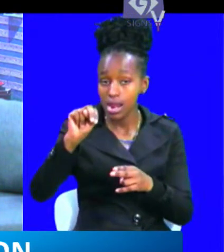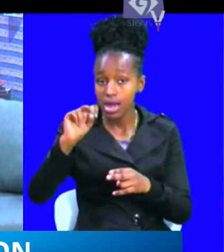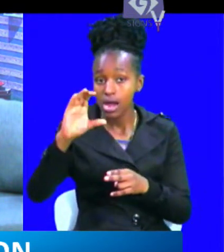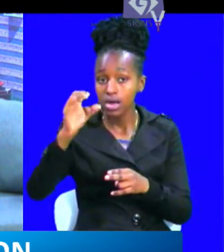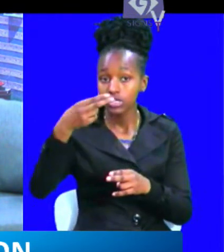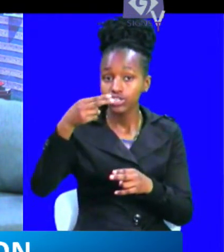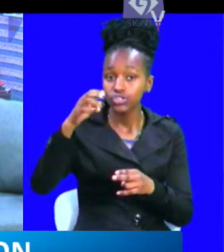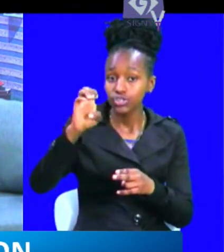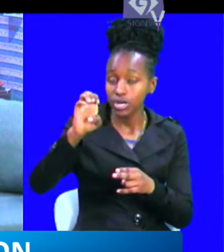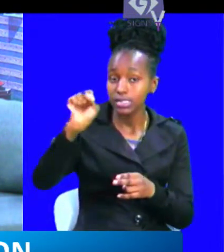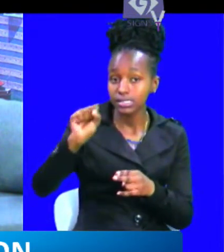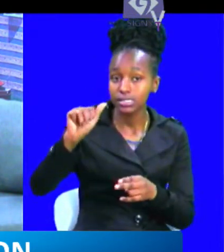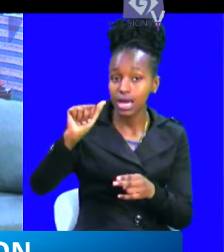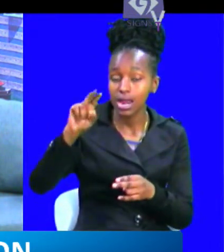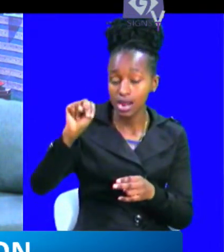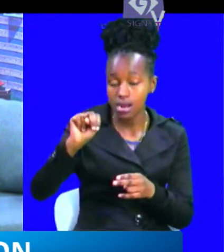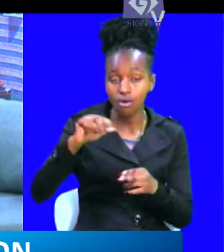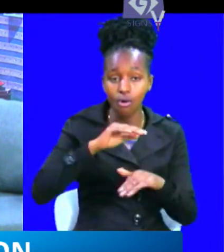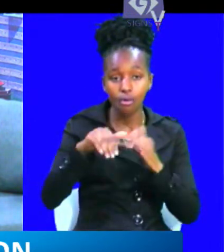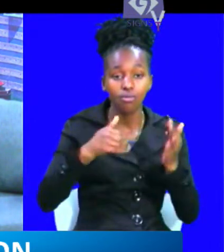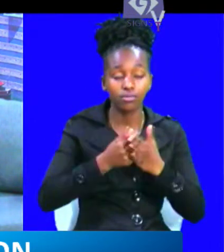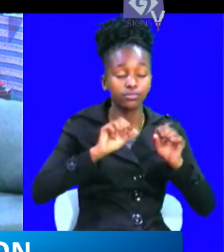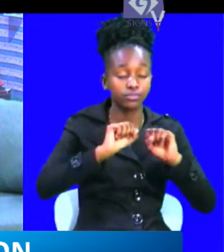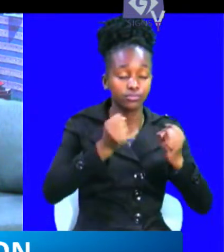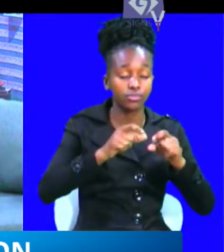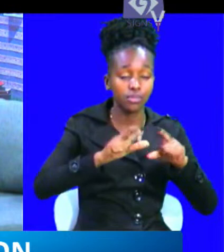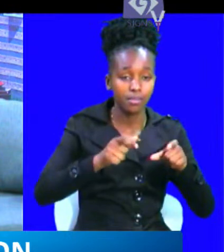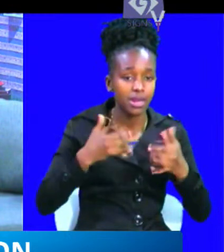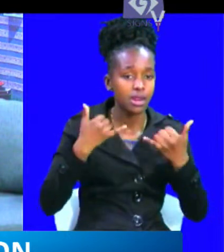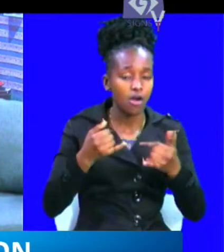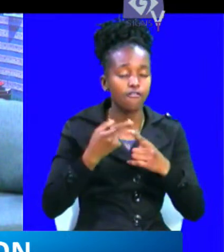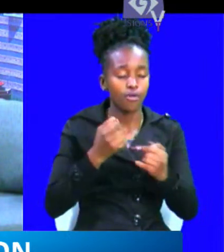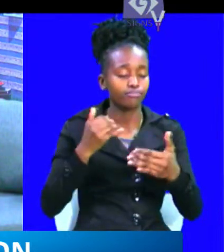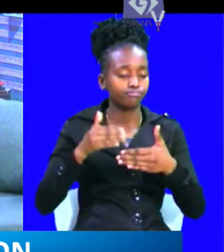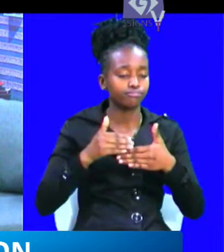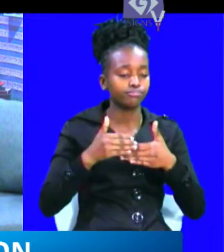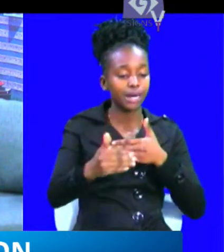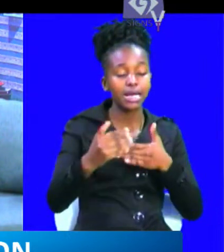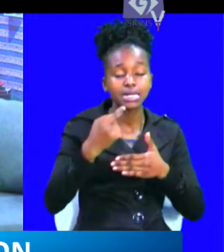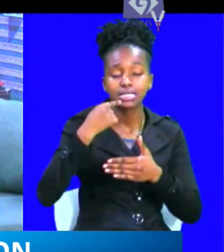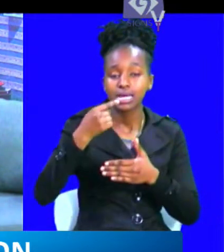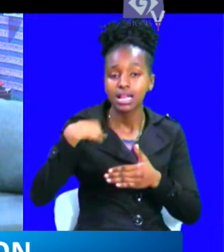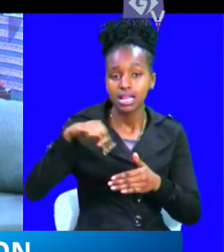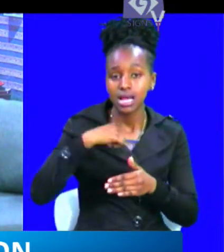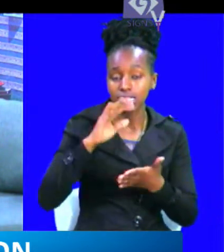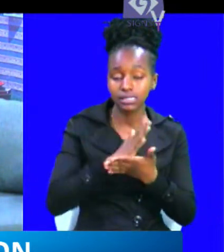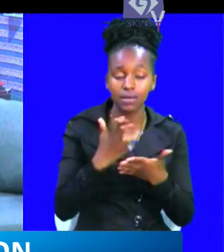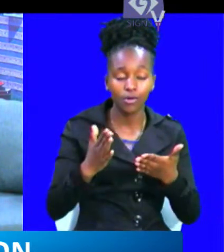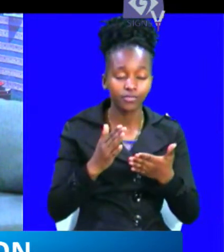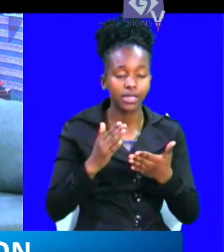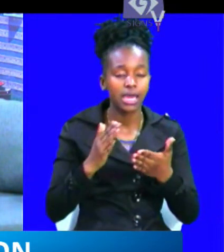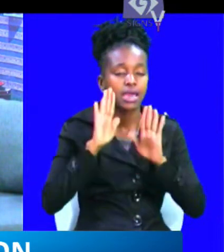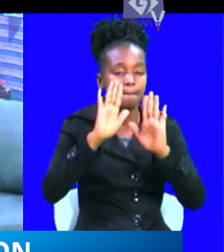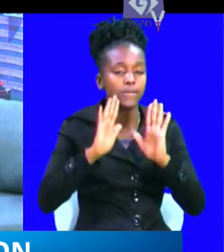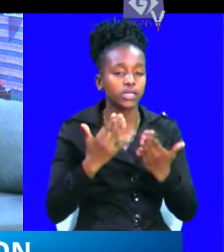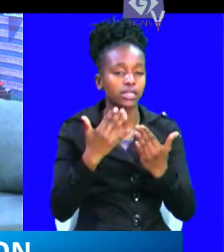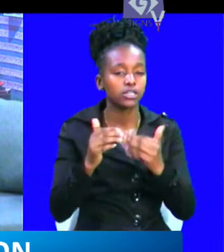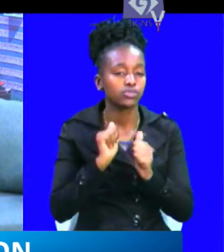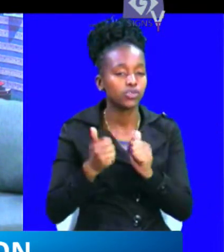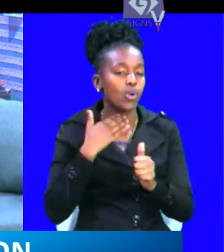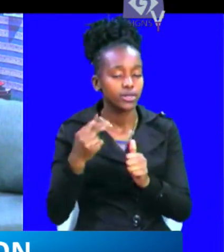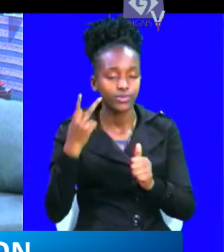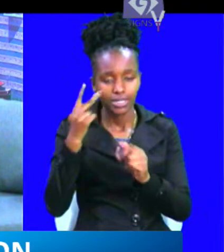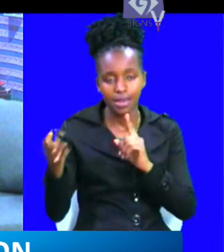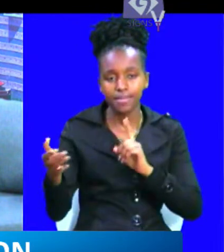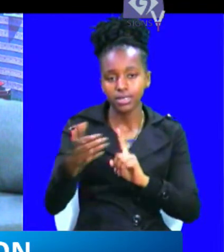Going forward, even as we're coming to the end of this conversation, what are some of the key takeaways that you want to see achieved in